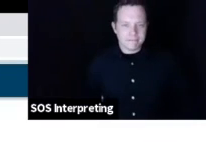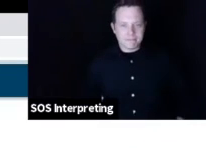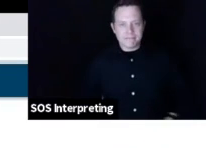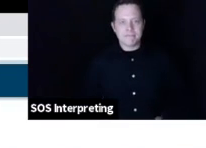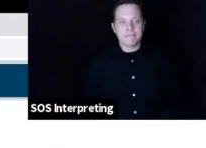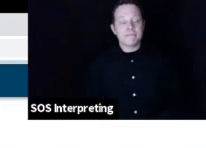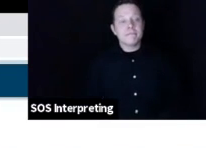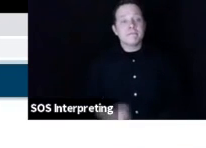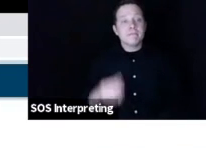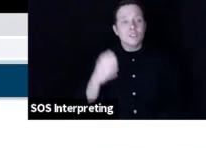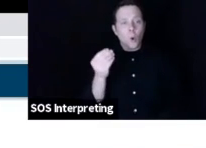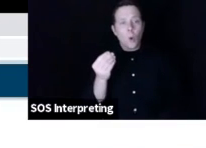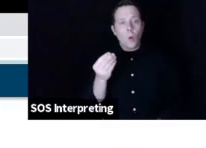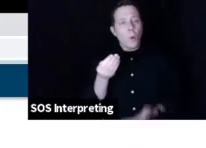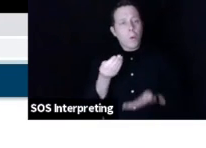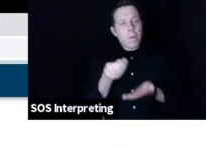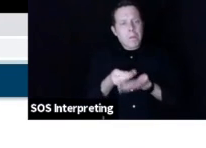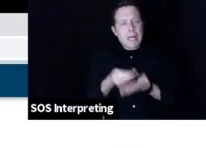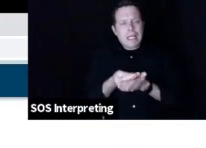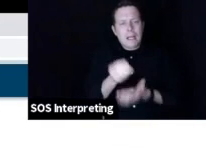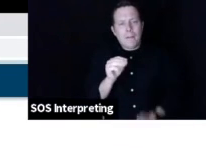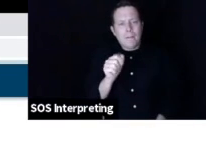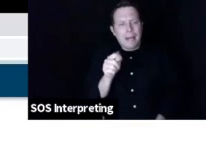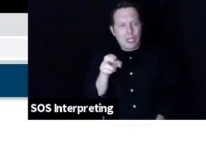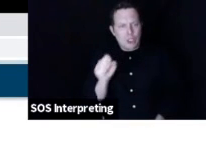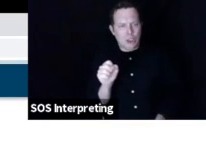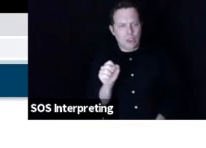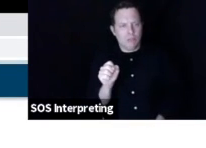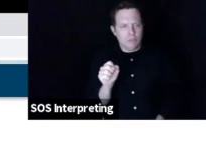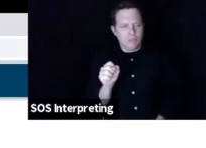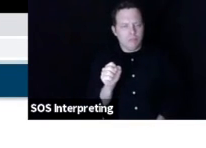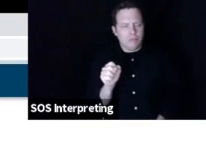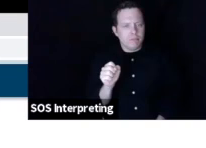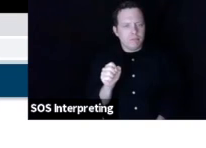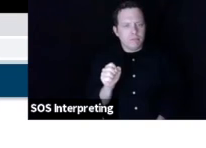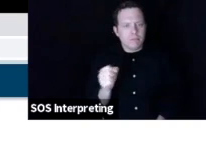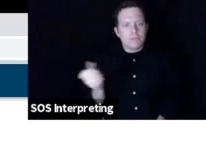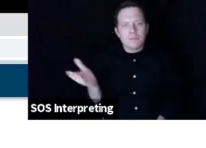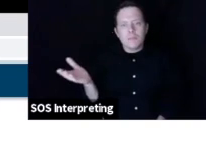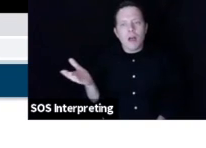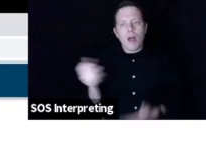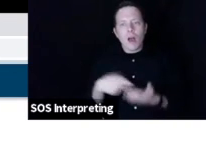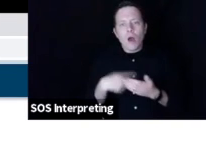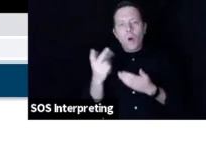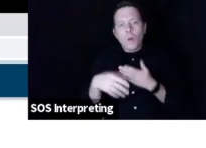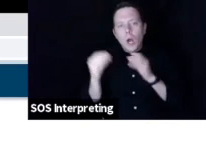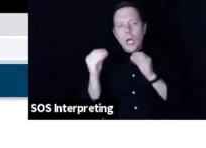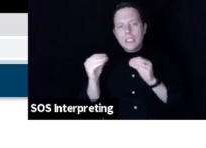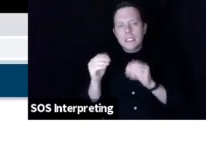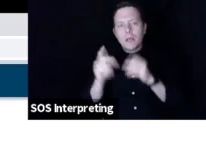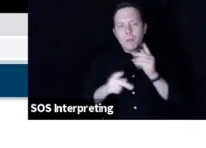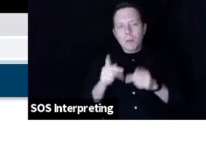So Money Matters. This program is teaching people about budgeting,